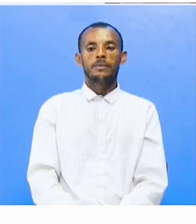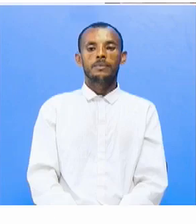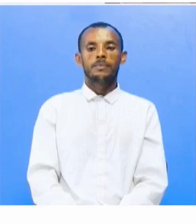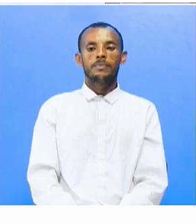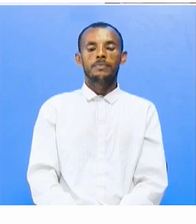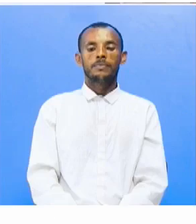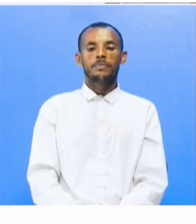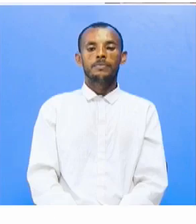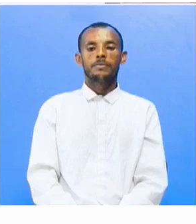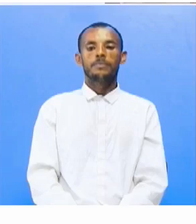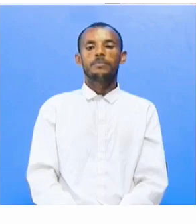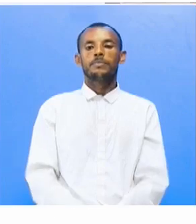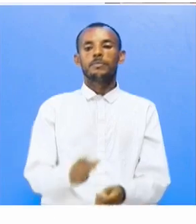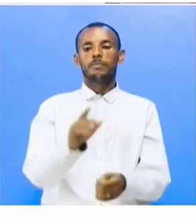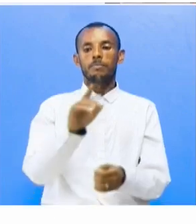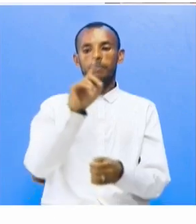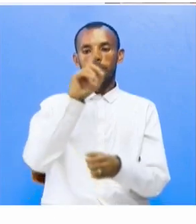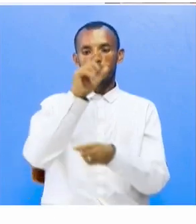Per year